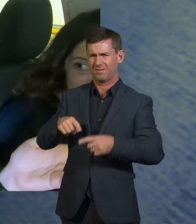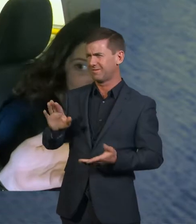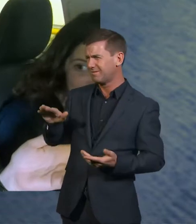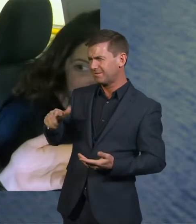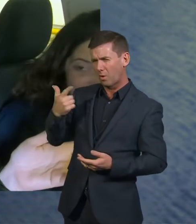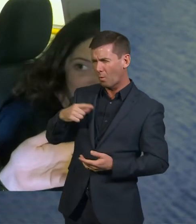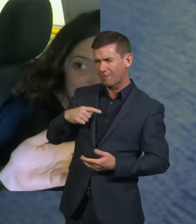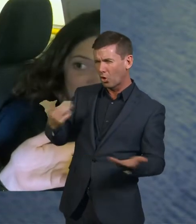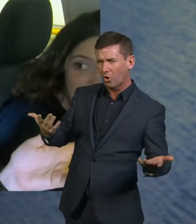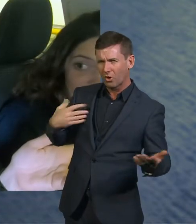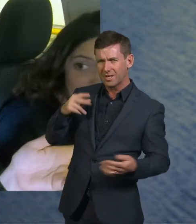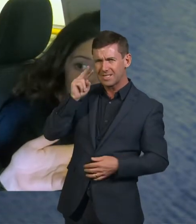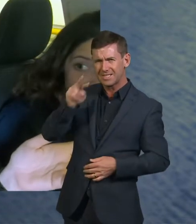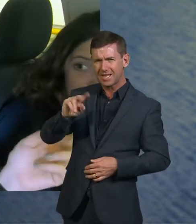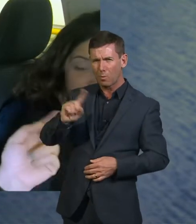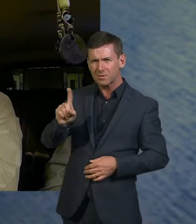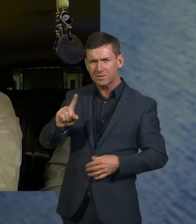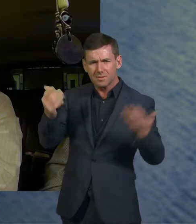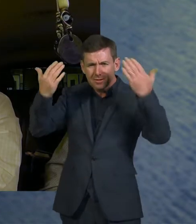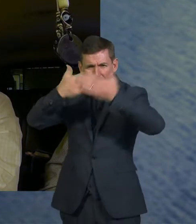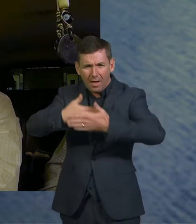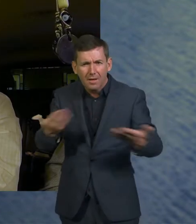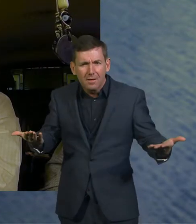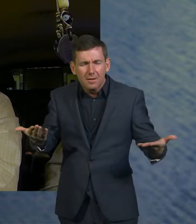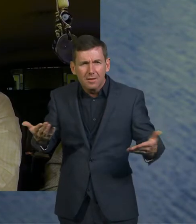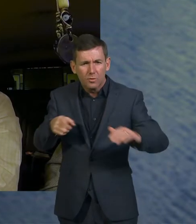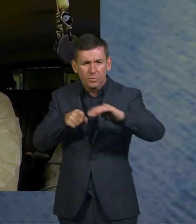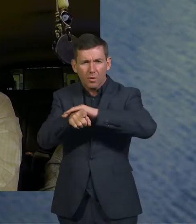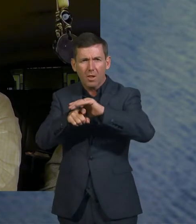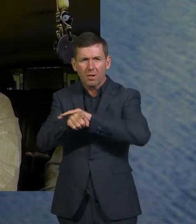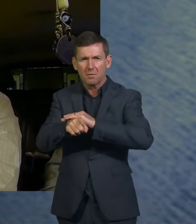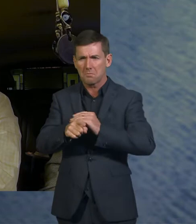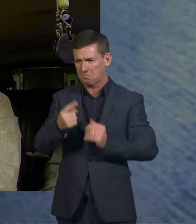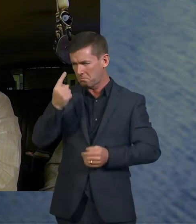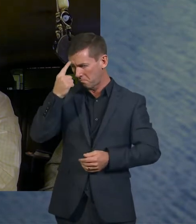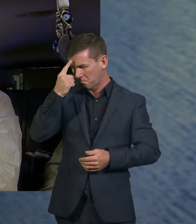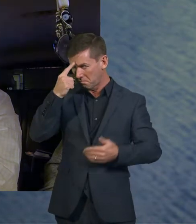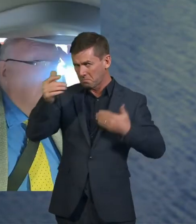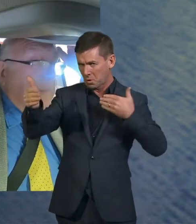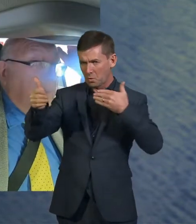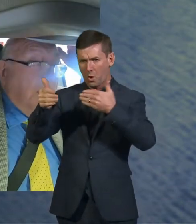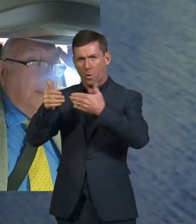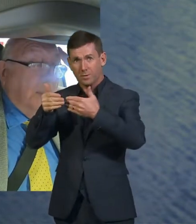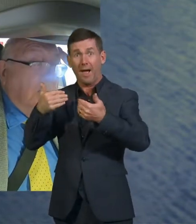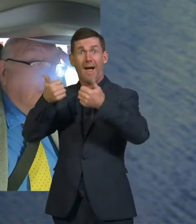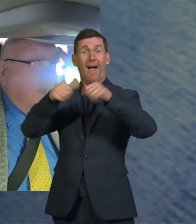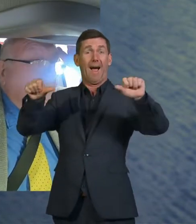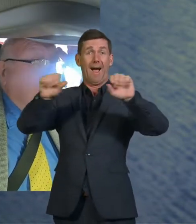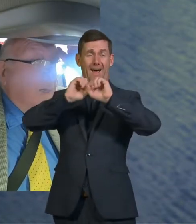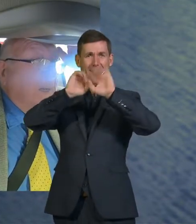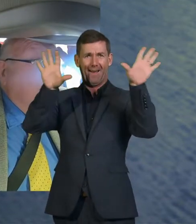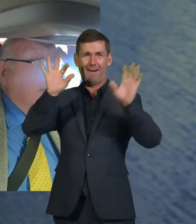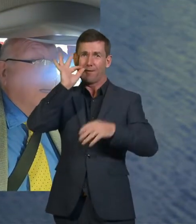It's going to be dark. It's going to be in a tunnel. We must be coming close because we're slowing down. Yeah. Here we go. Hey, we're in